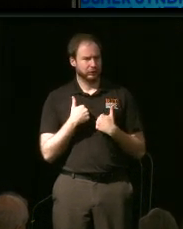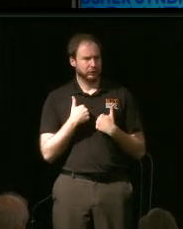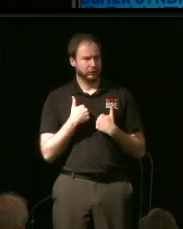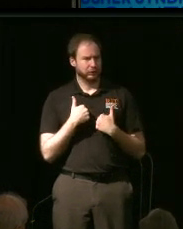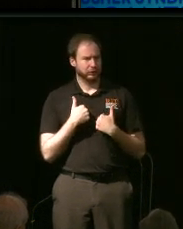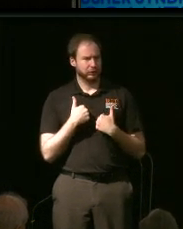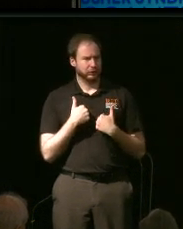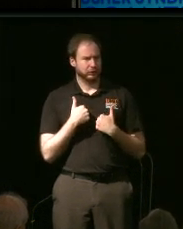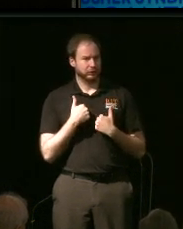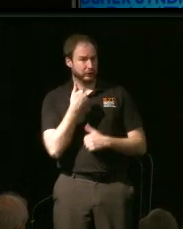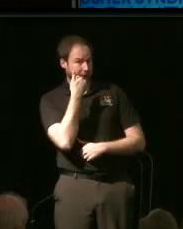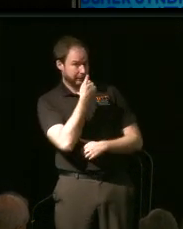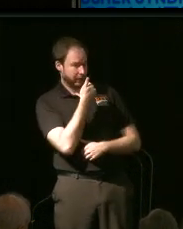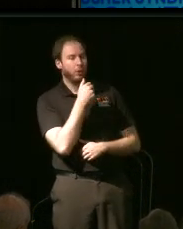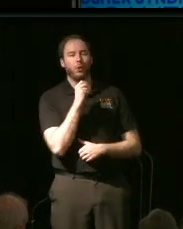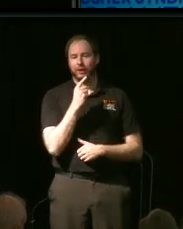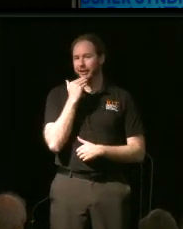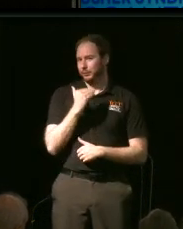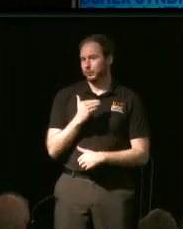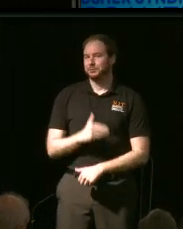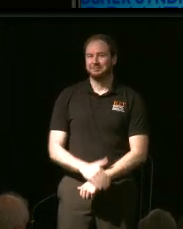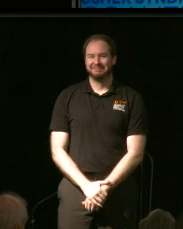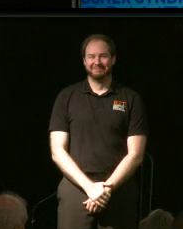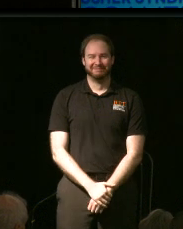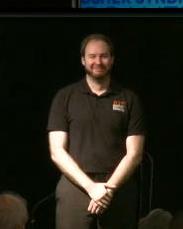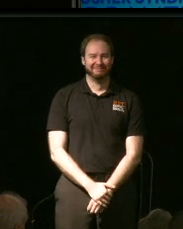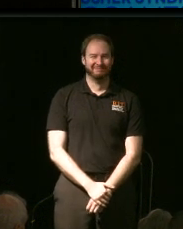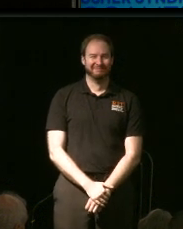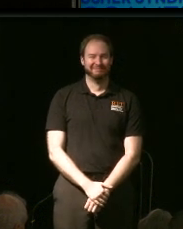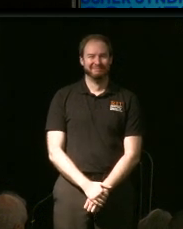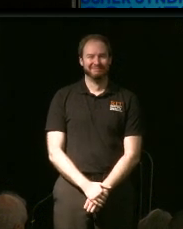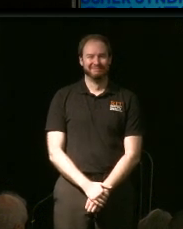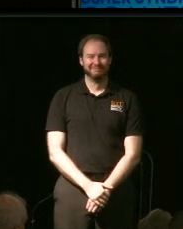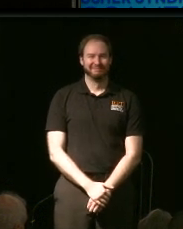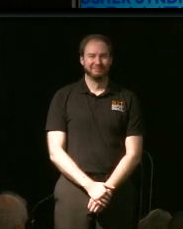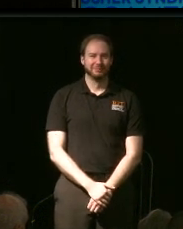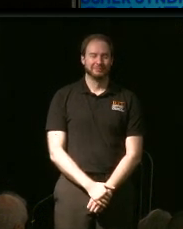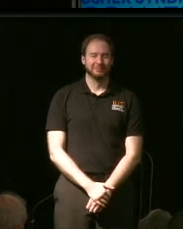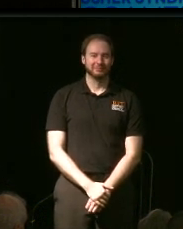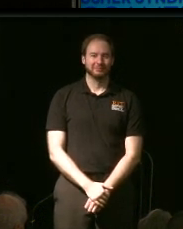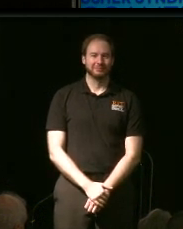this? Yeah? Okay, thank you for the thumbs up in the back.